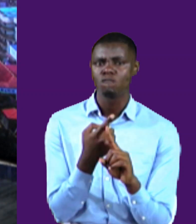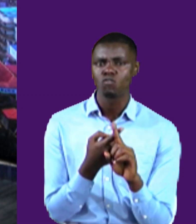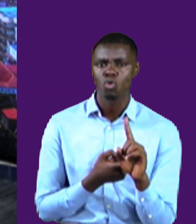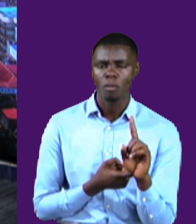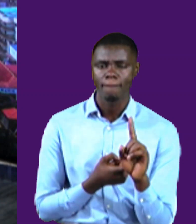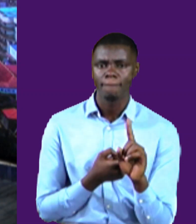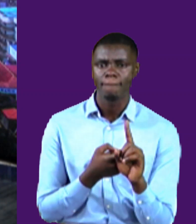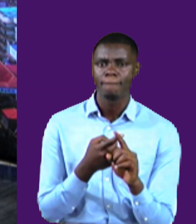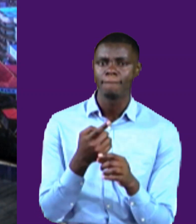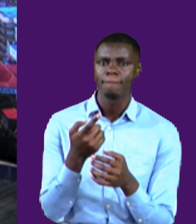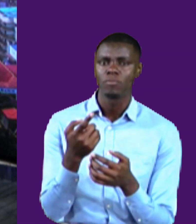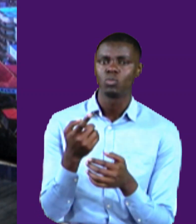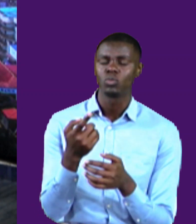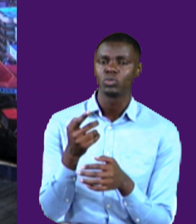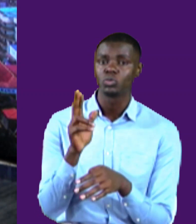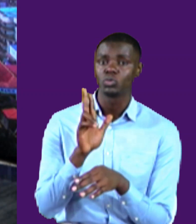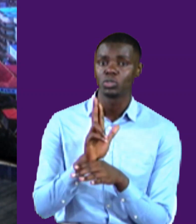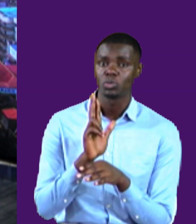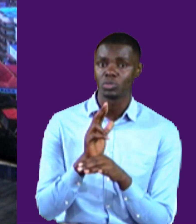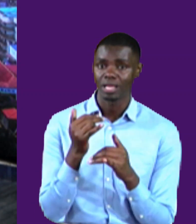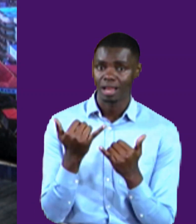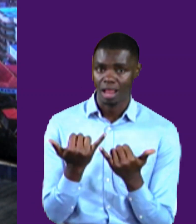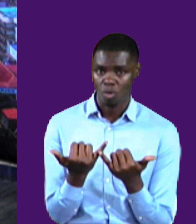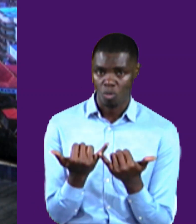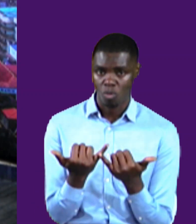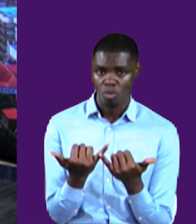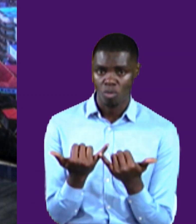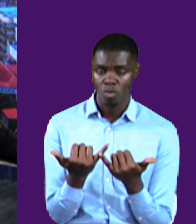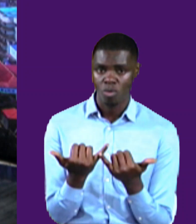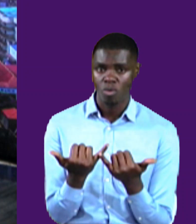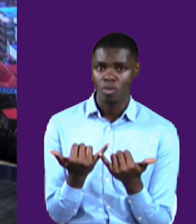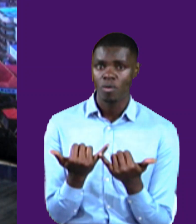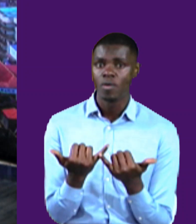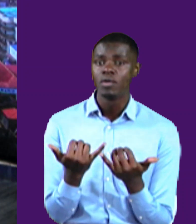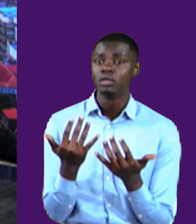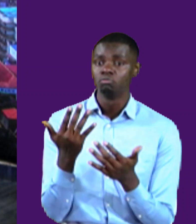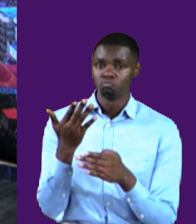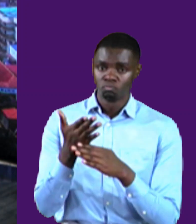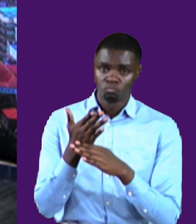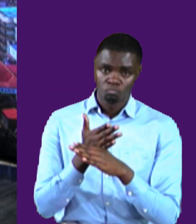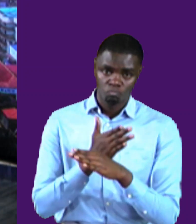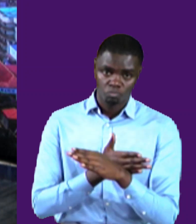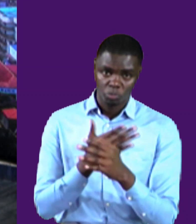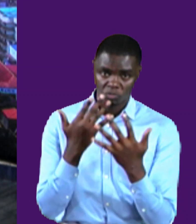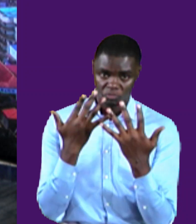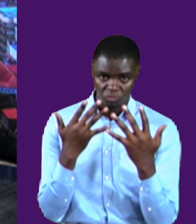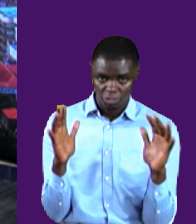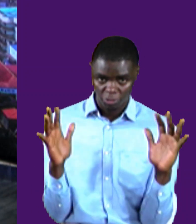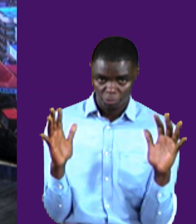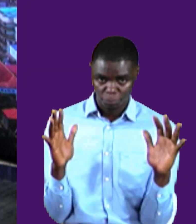ones we are using right now. At least they are improved